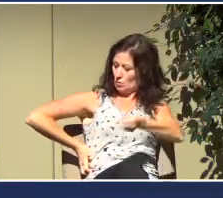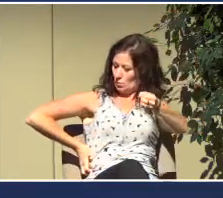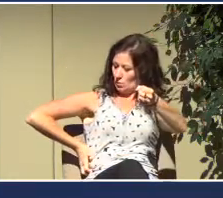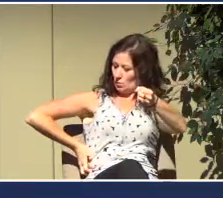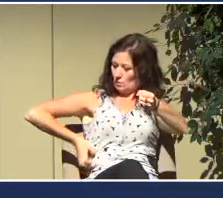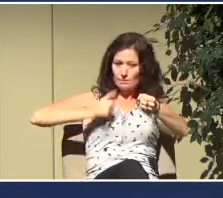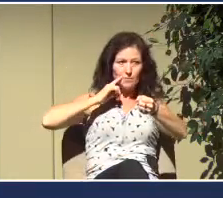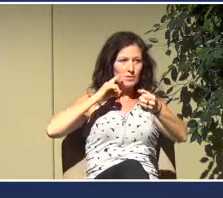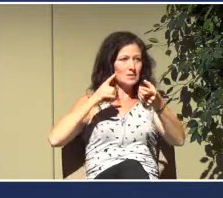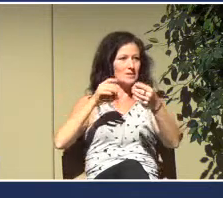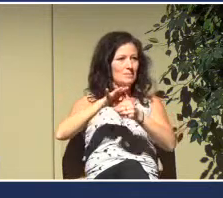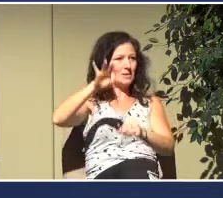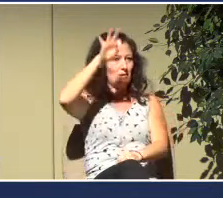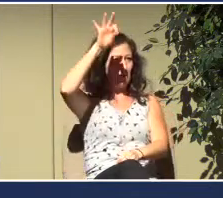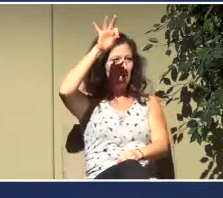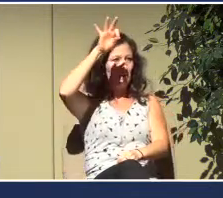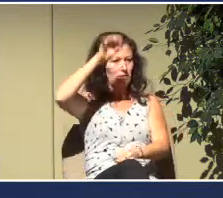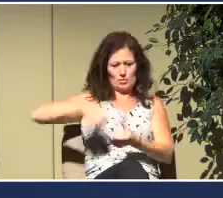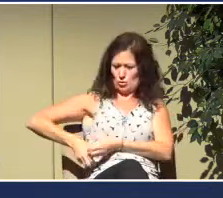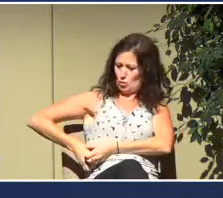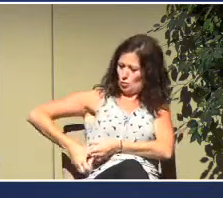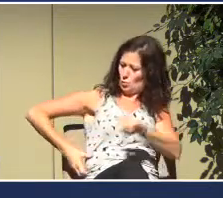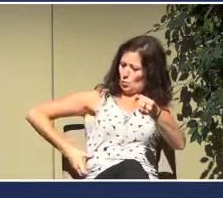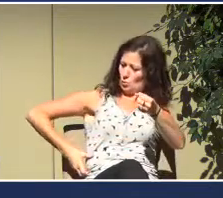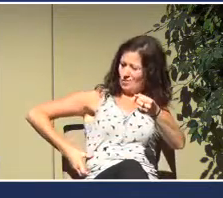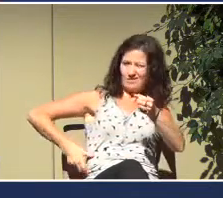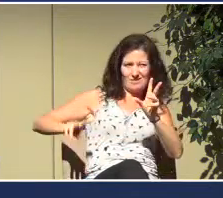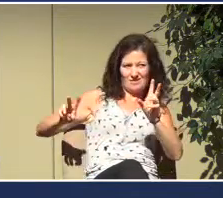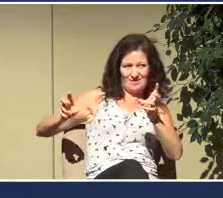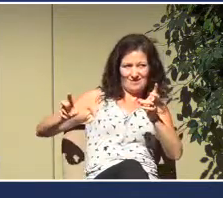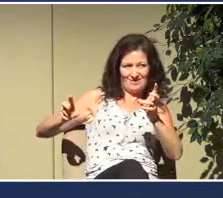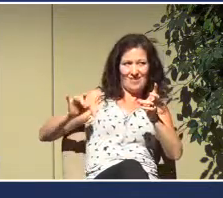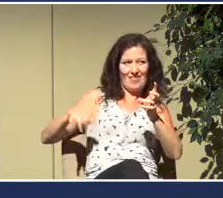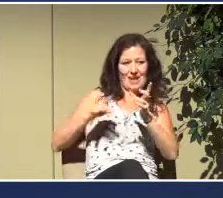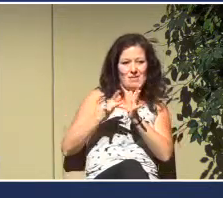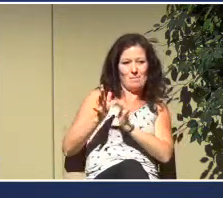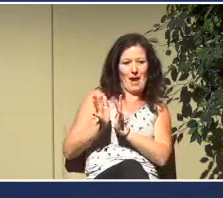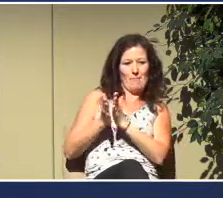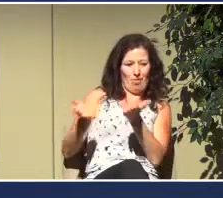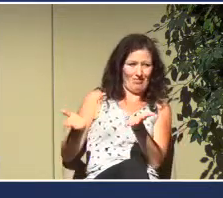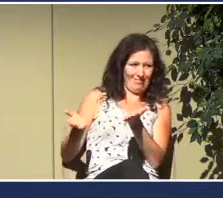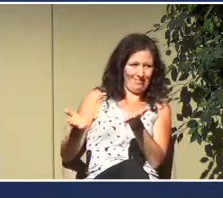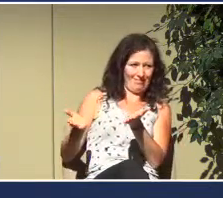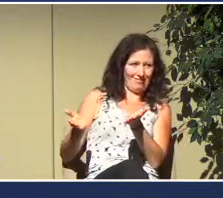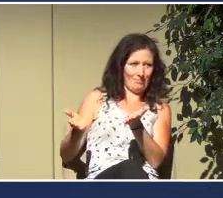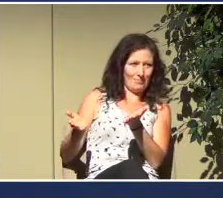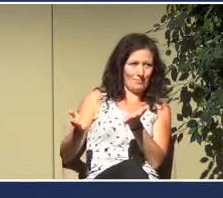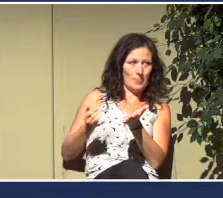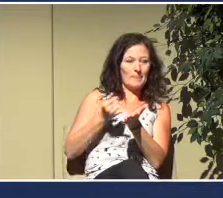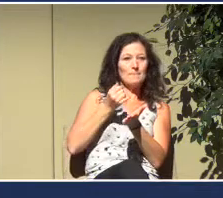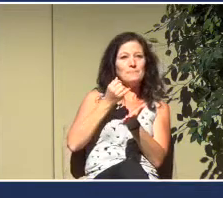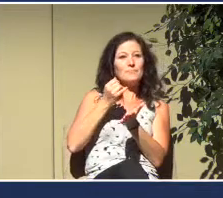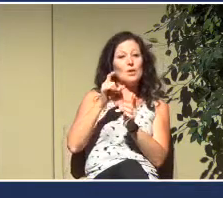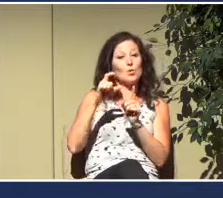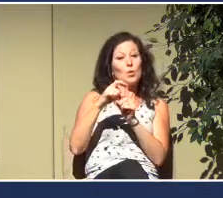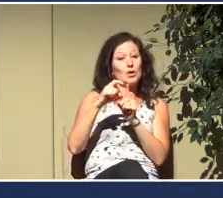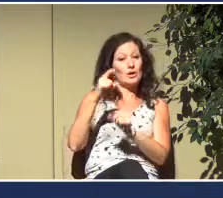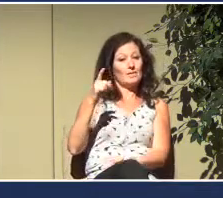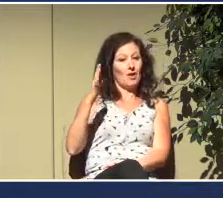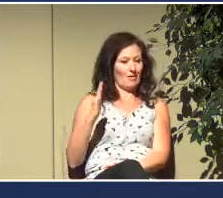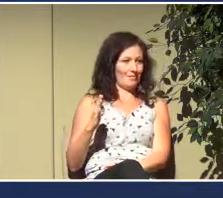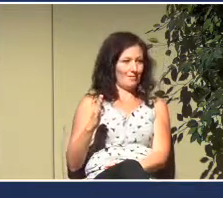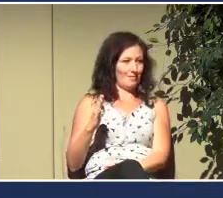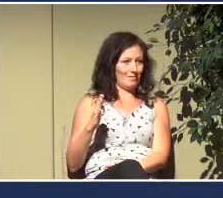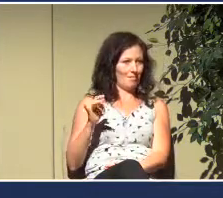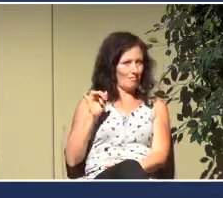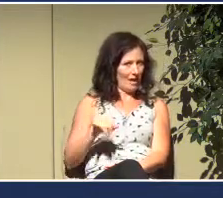God. Huh. I got this insight from John Piper. I really appreciate him too. The Word of God, the Bible,